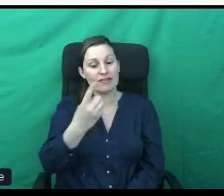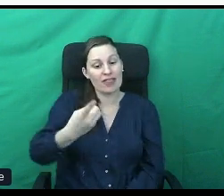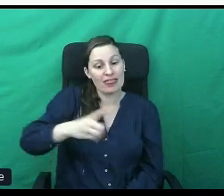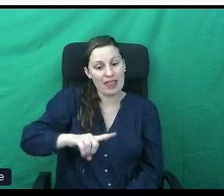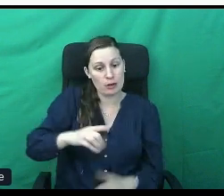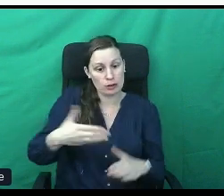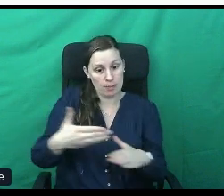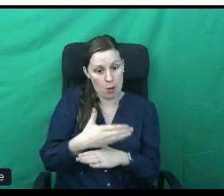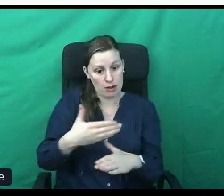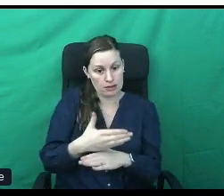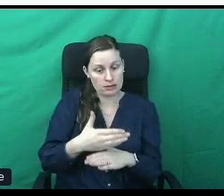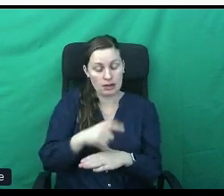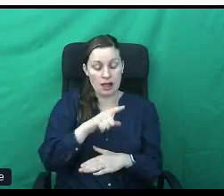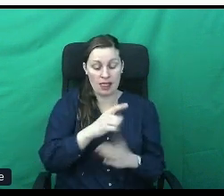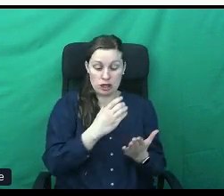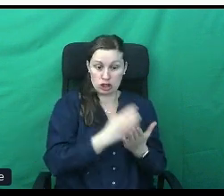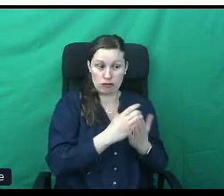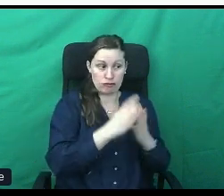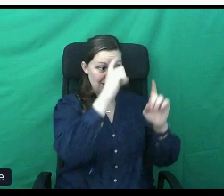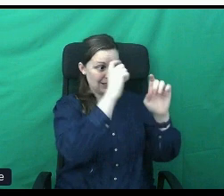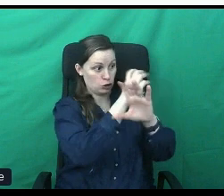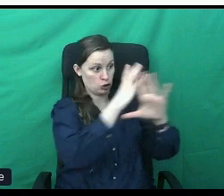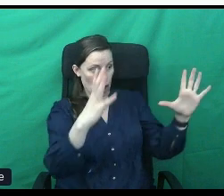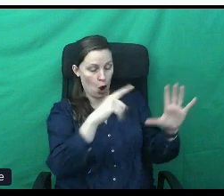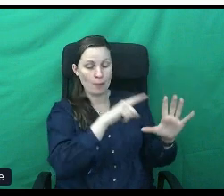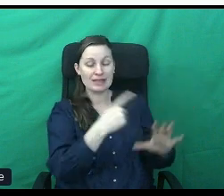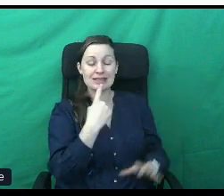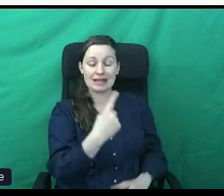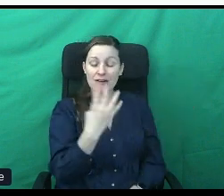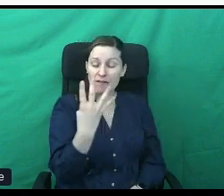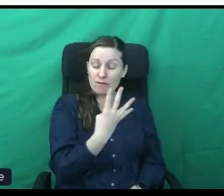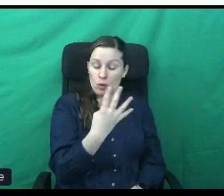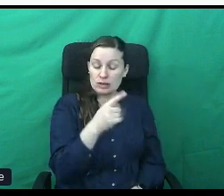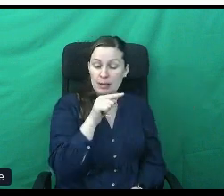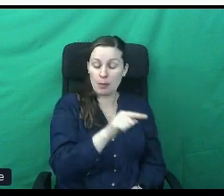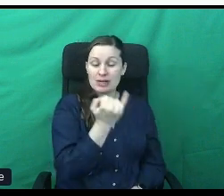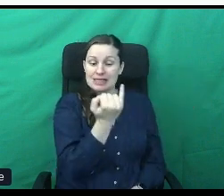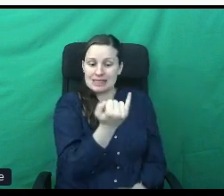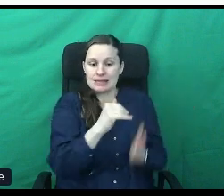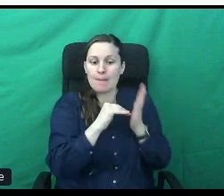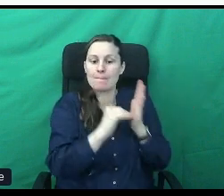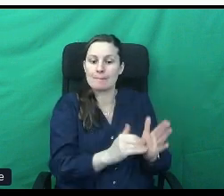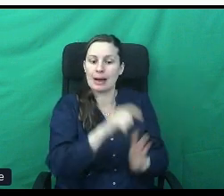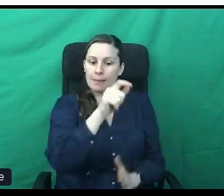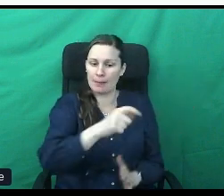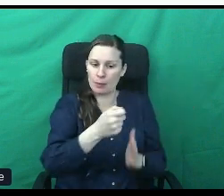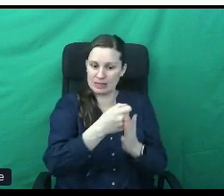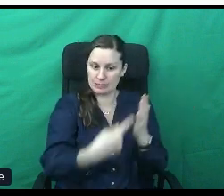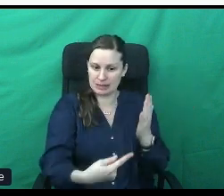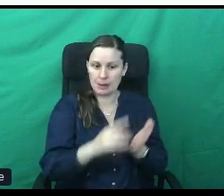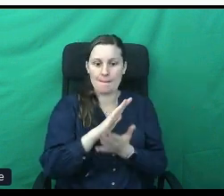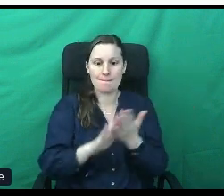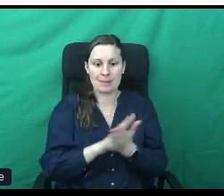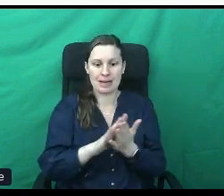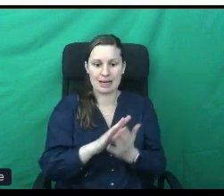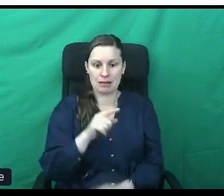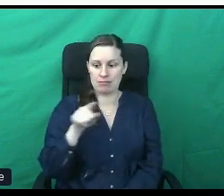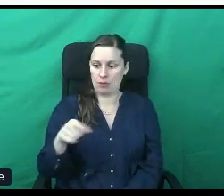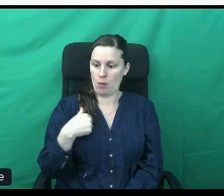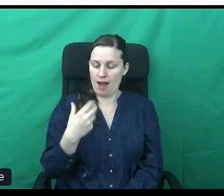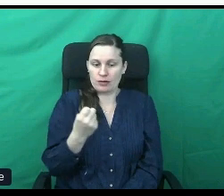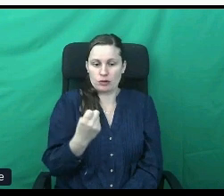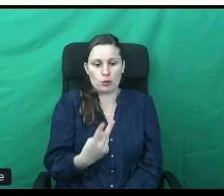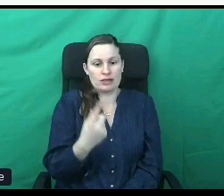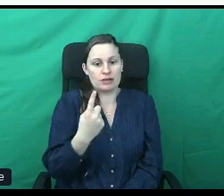to the charity Scope, in the UK, there are 14.6 million people with disabilities. That's 21% of the current working